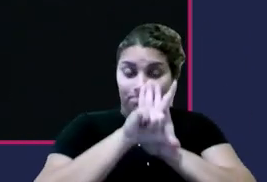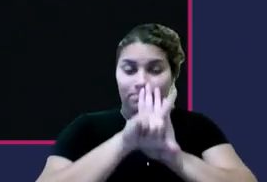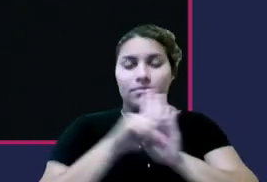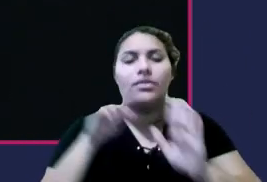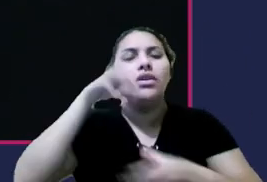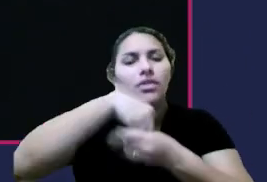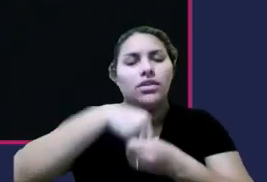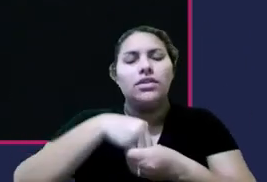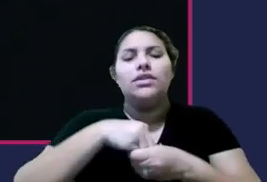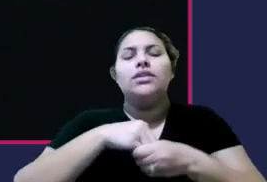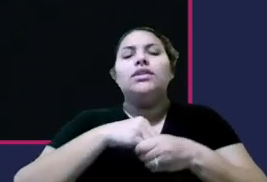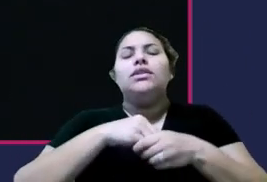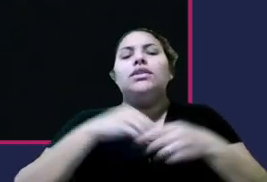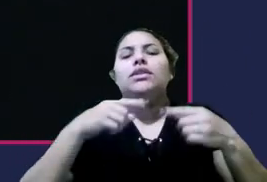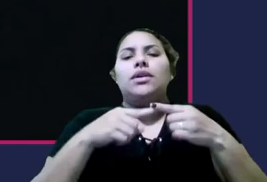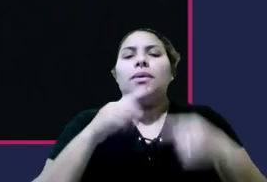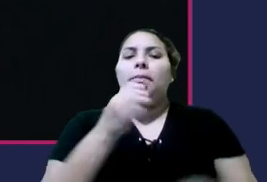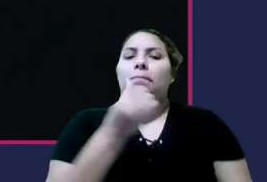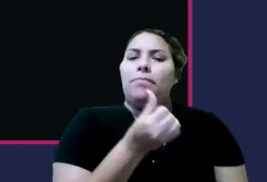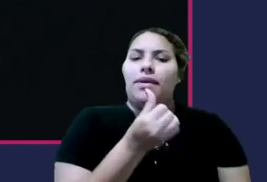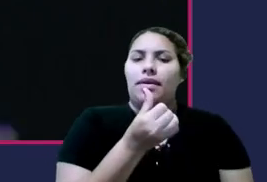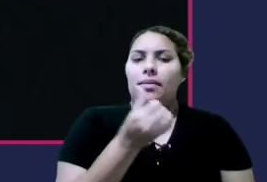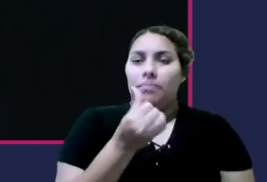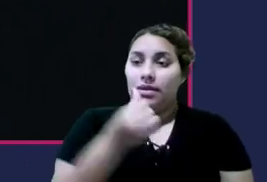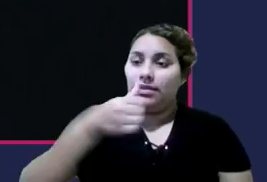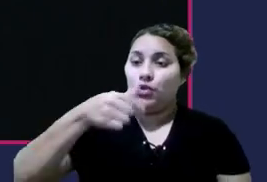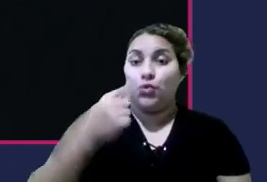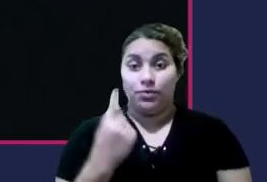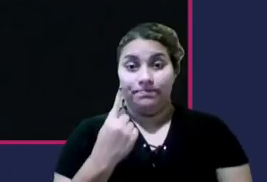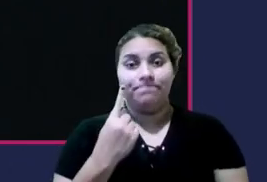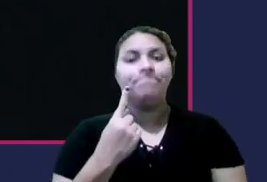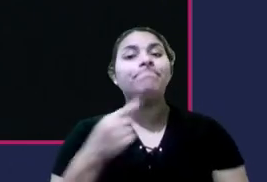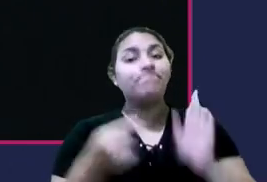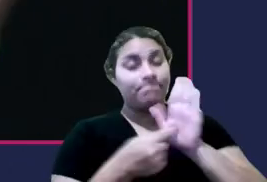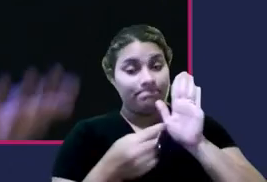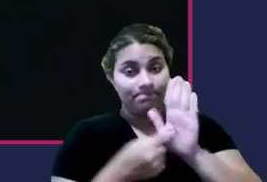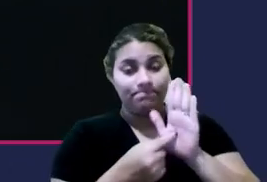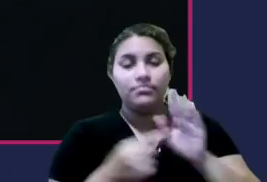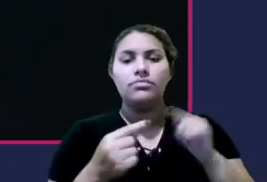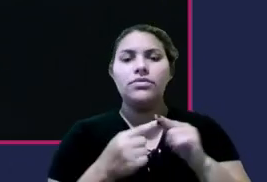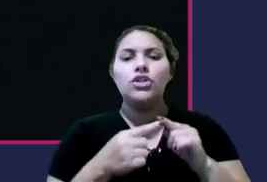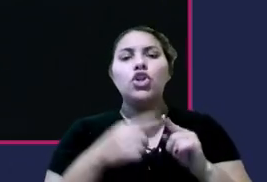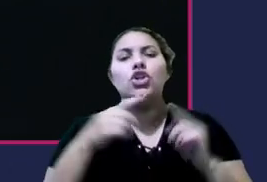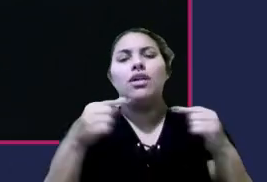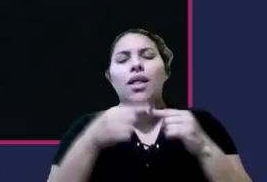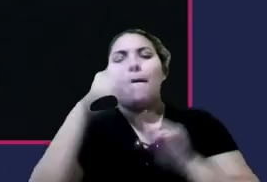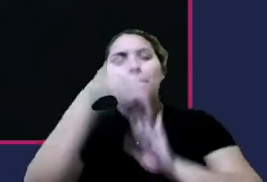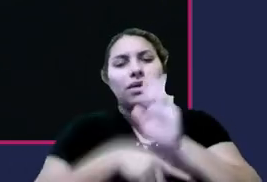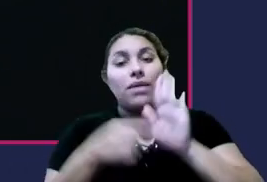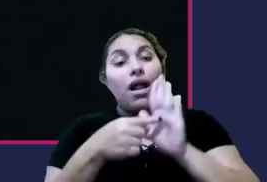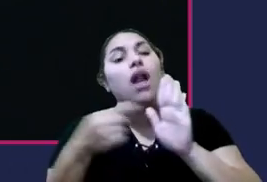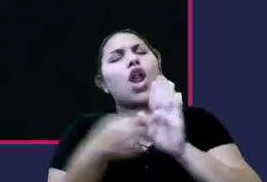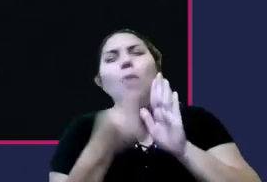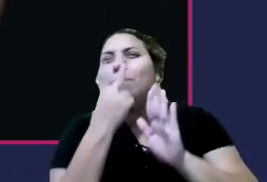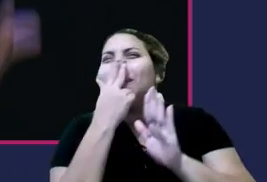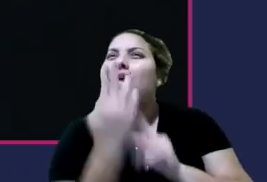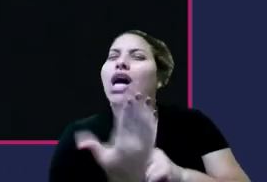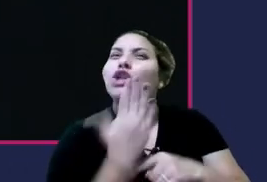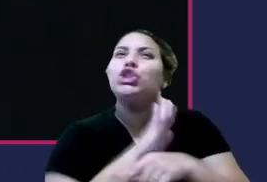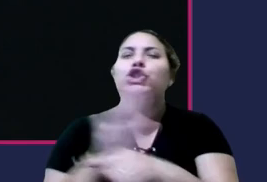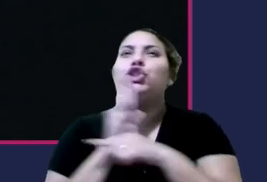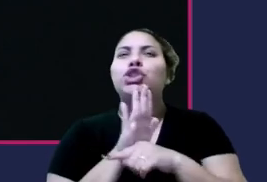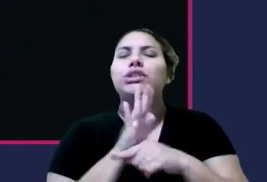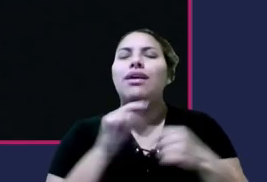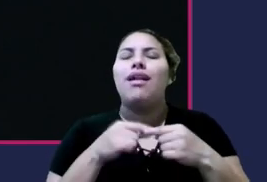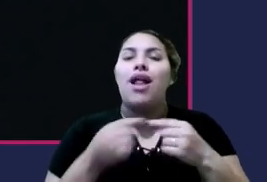We have a bill and that brings some light to what we call